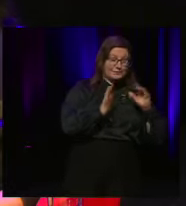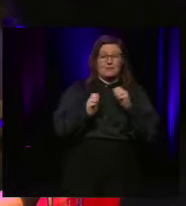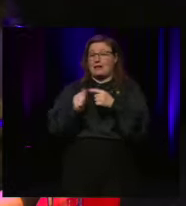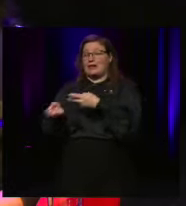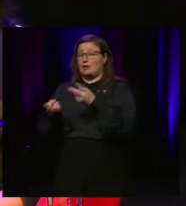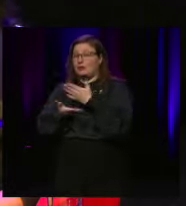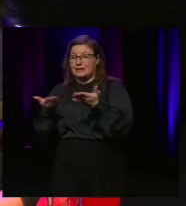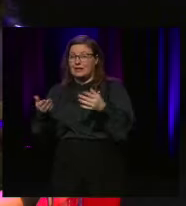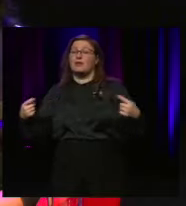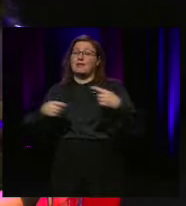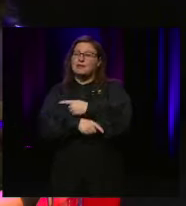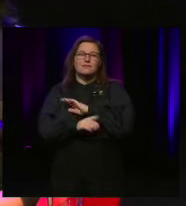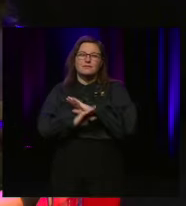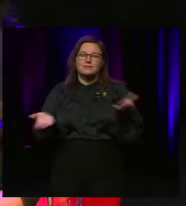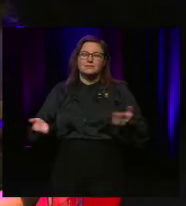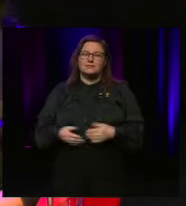So